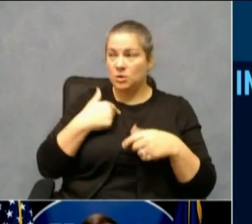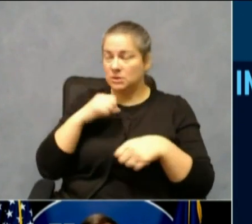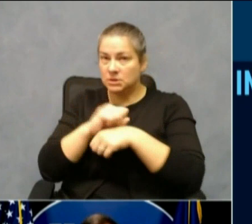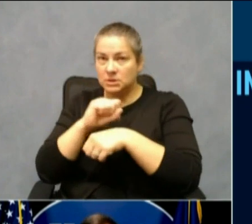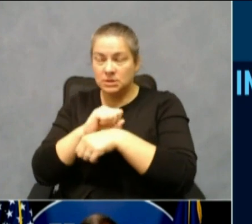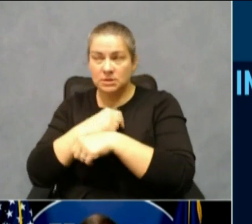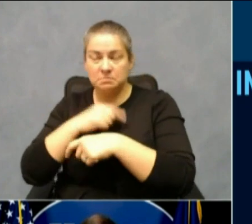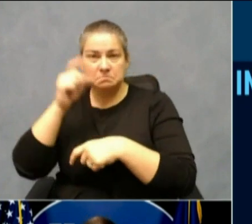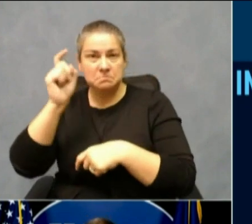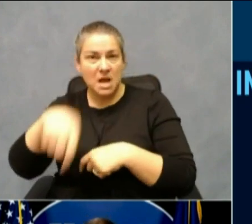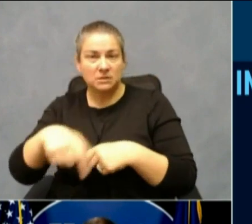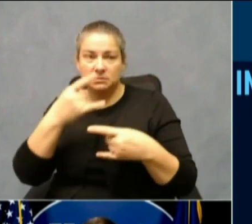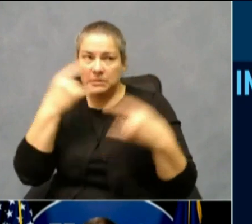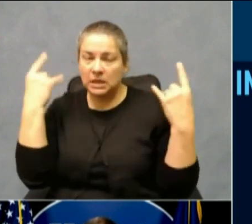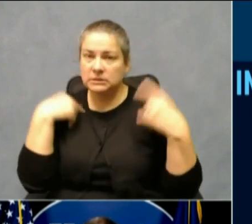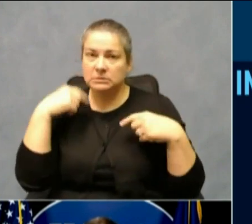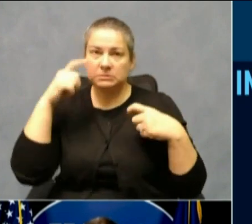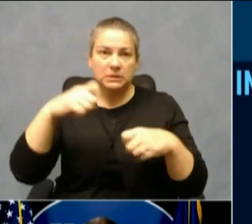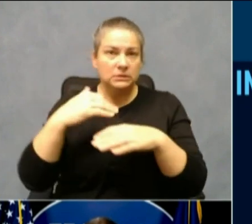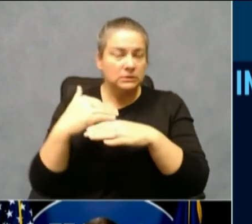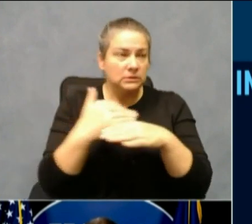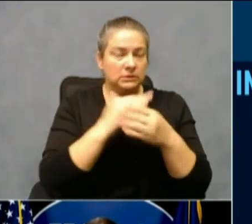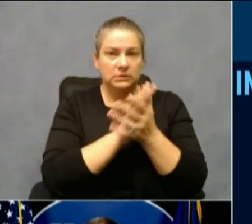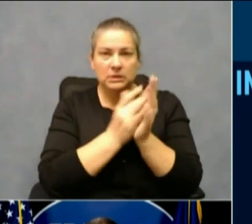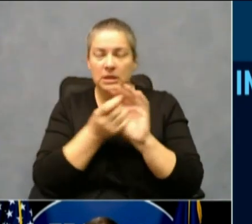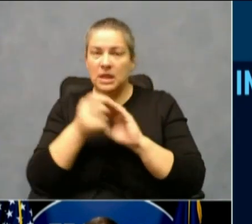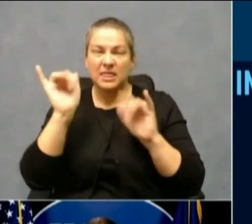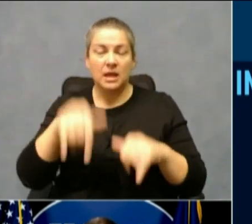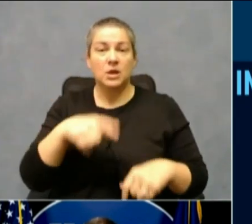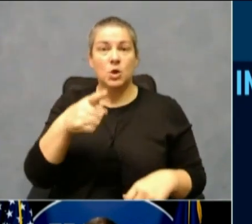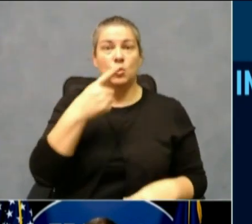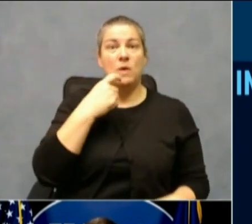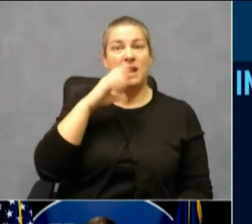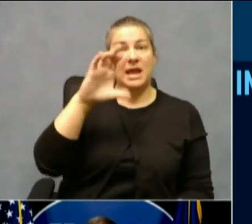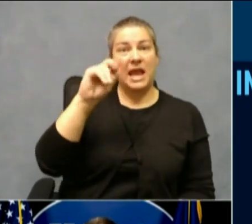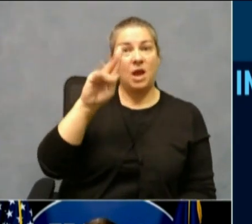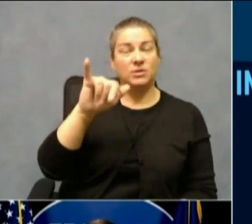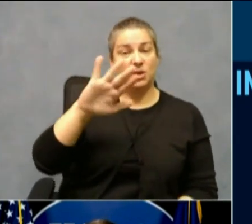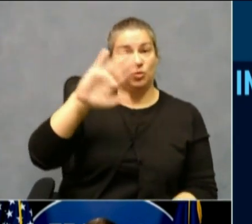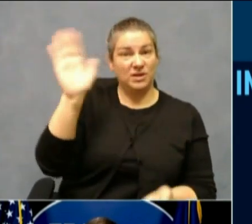them, especially our Red County reduction recommendations,